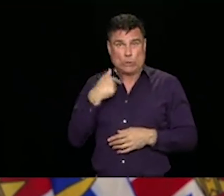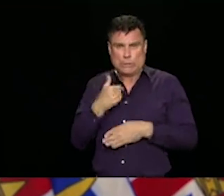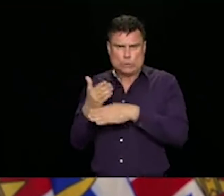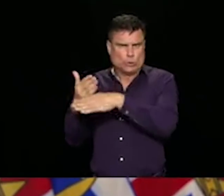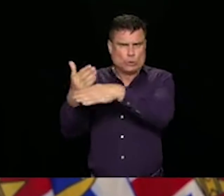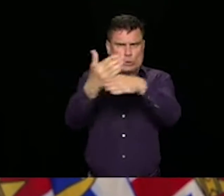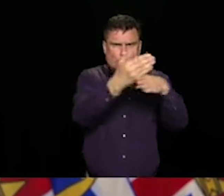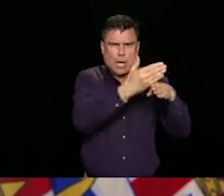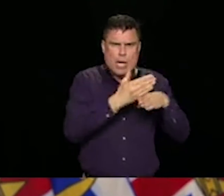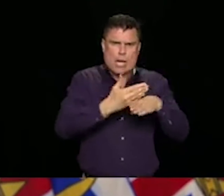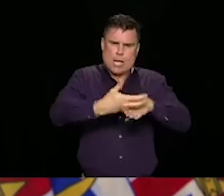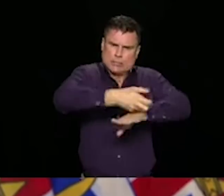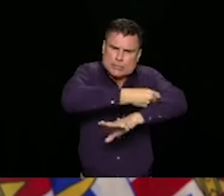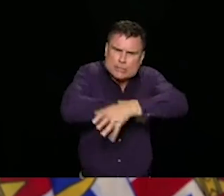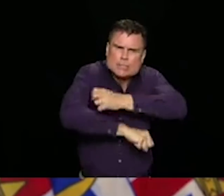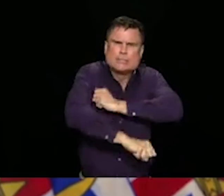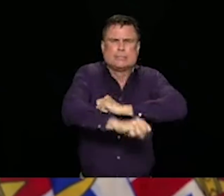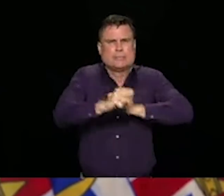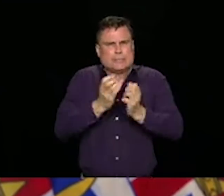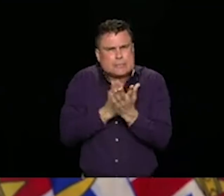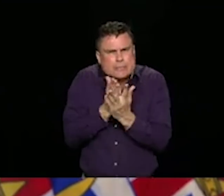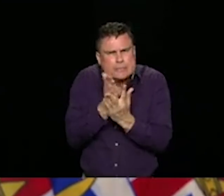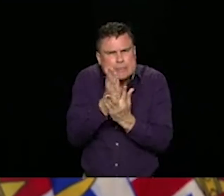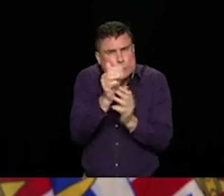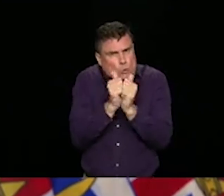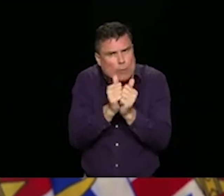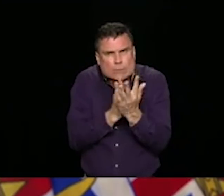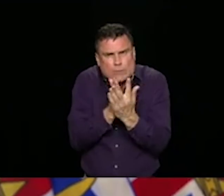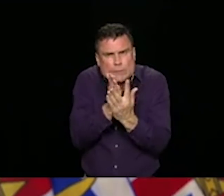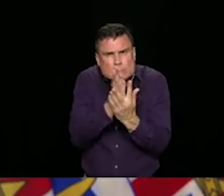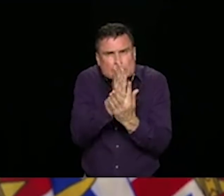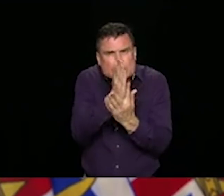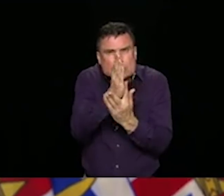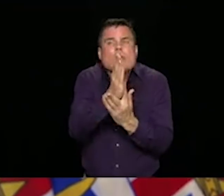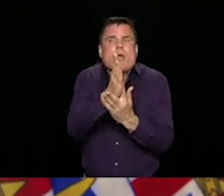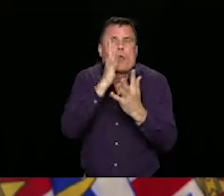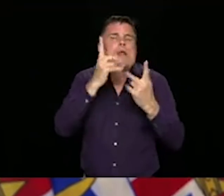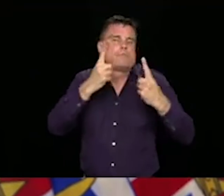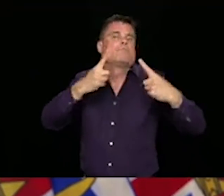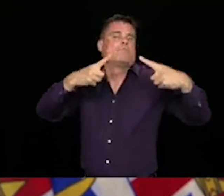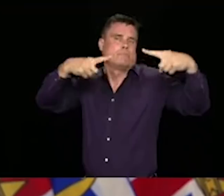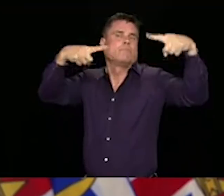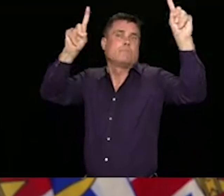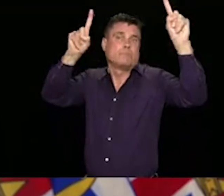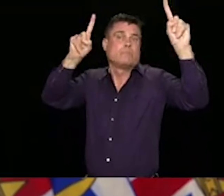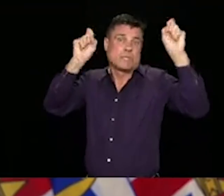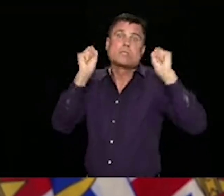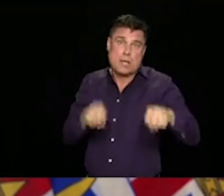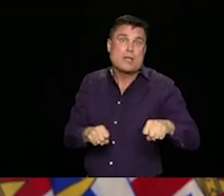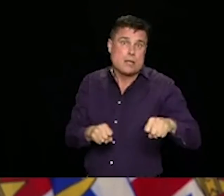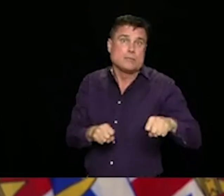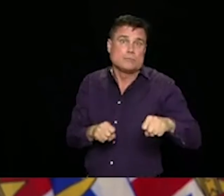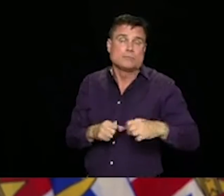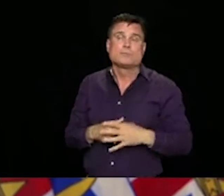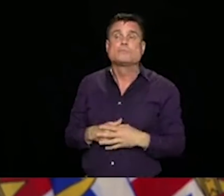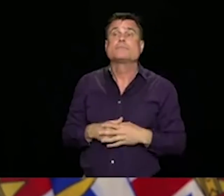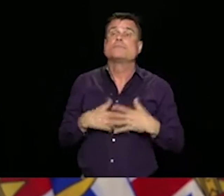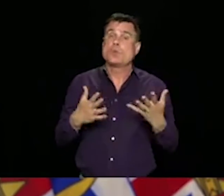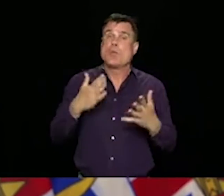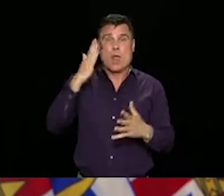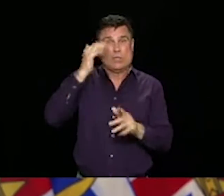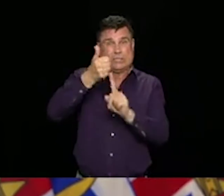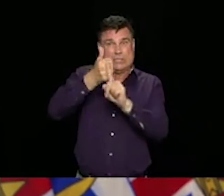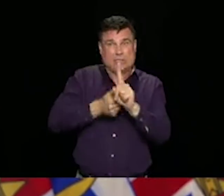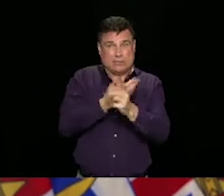and we need that to continue. As we have said, that means working together, recognizing that we all have our own challenges